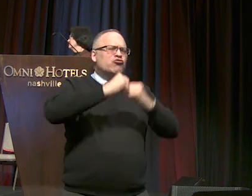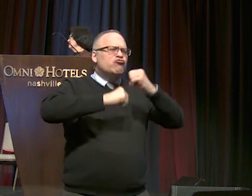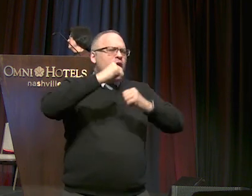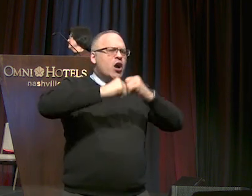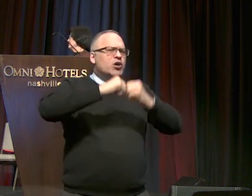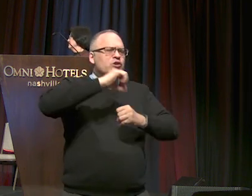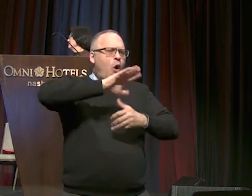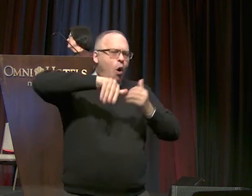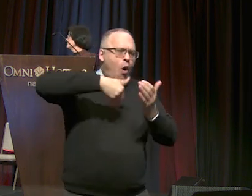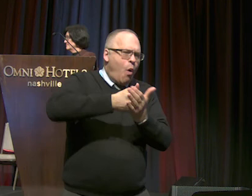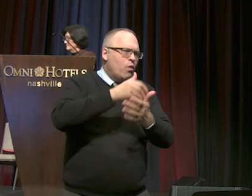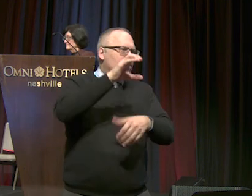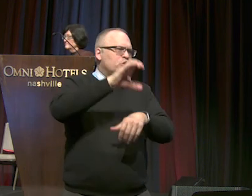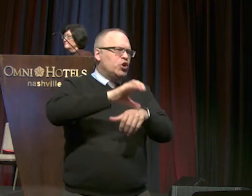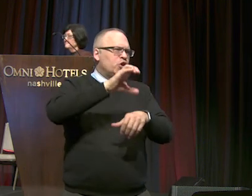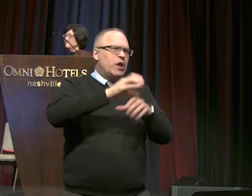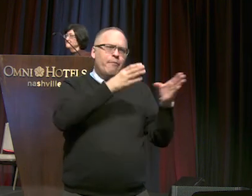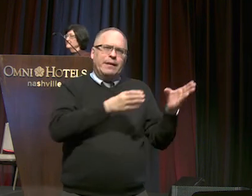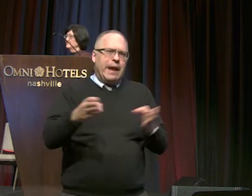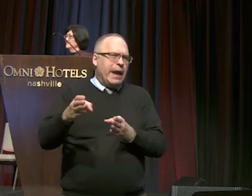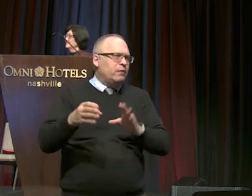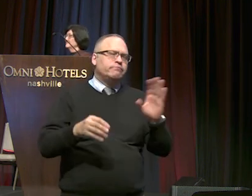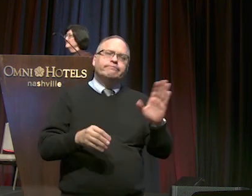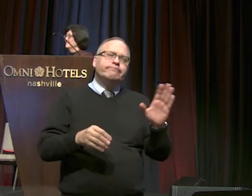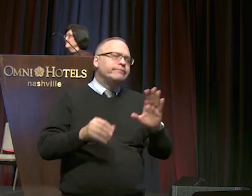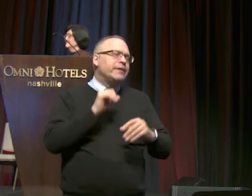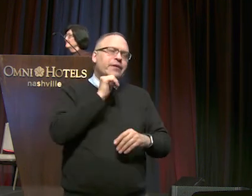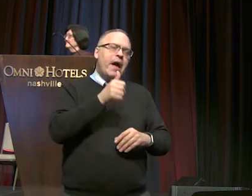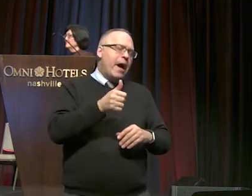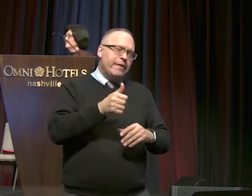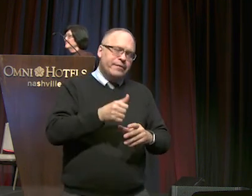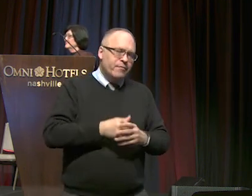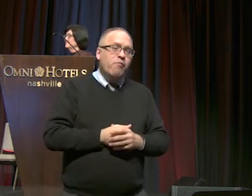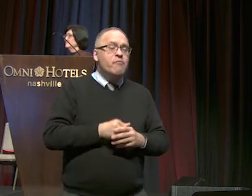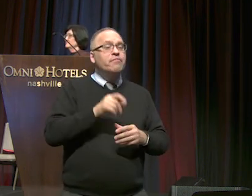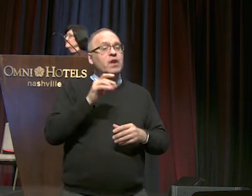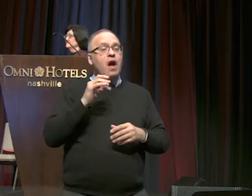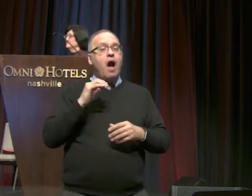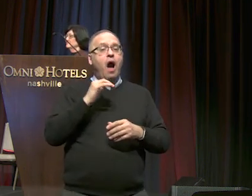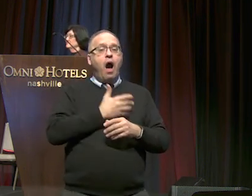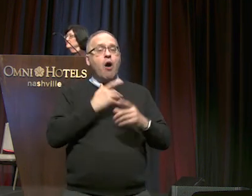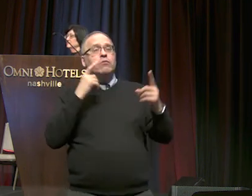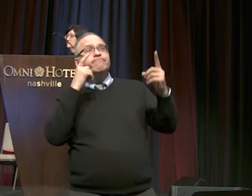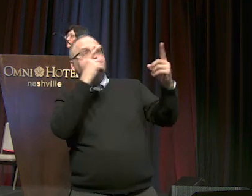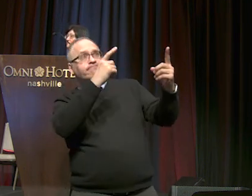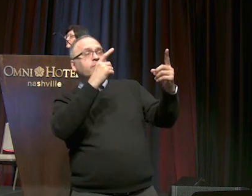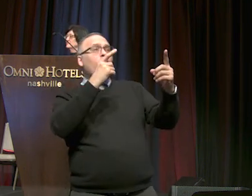church. It was an effort that we embarked upon